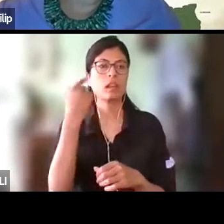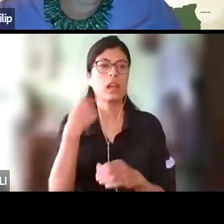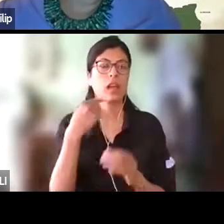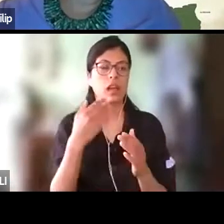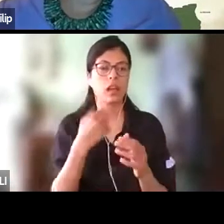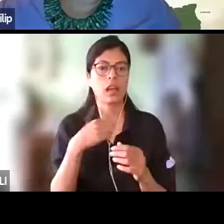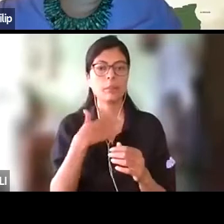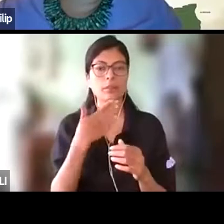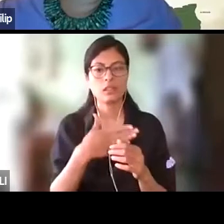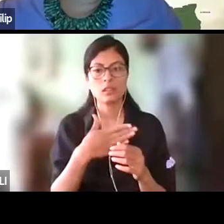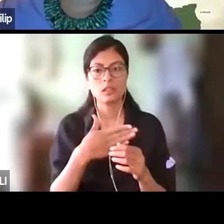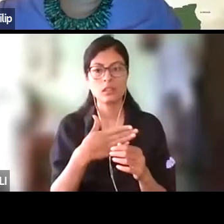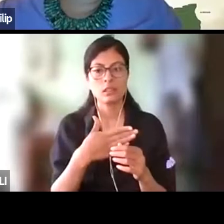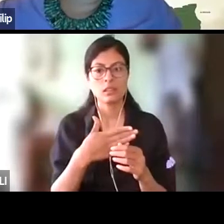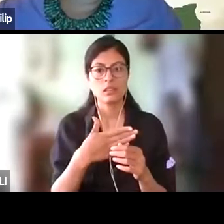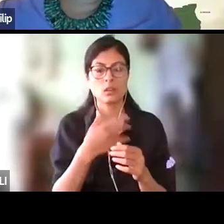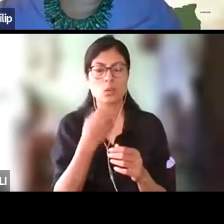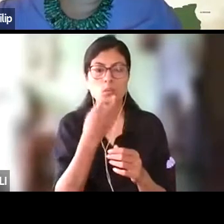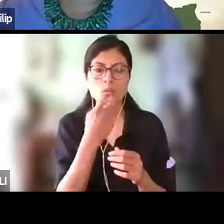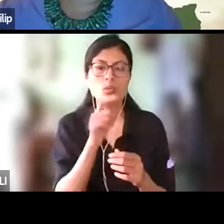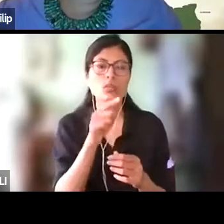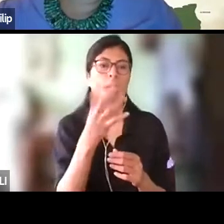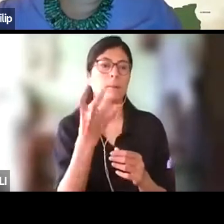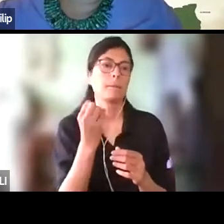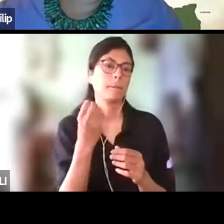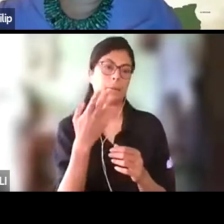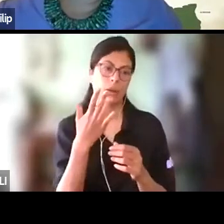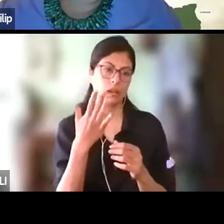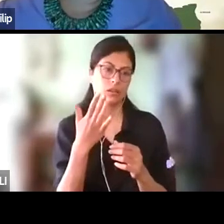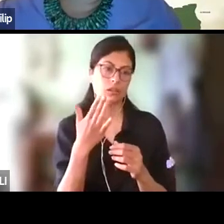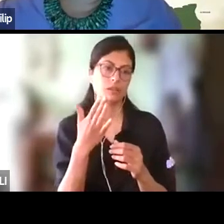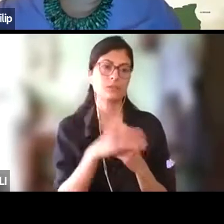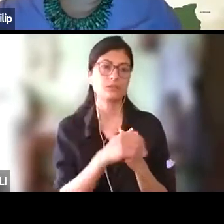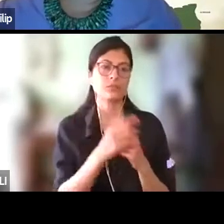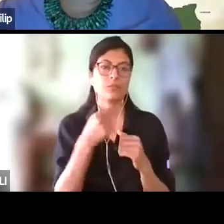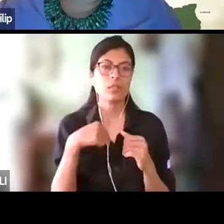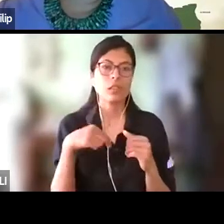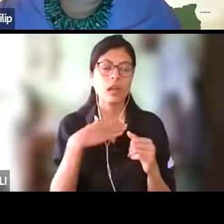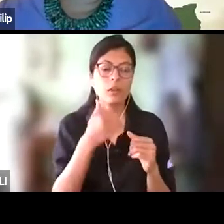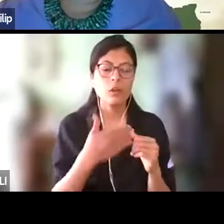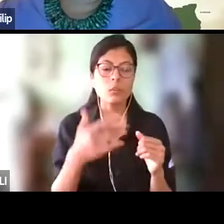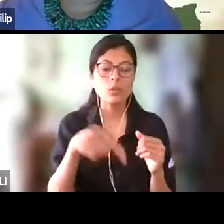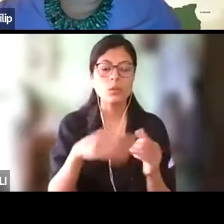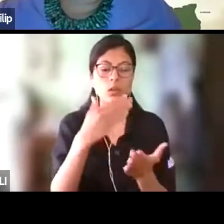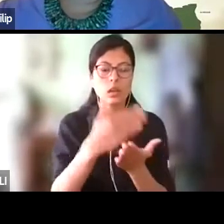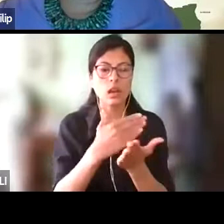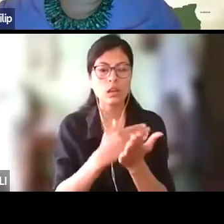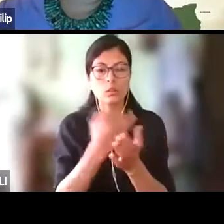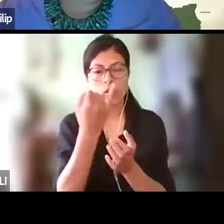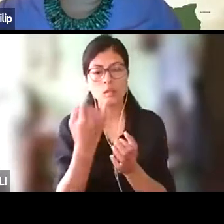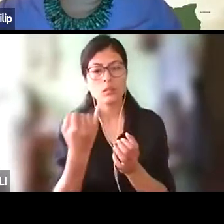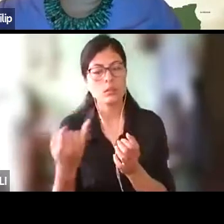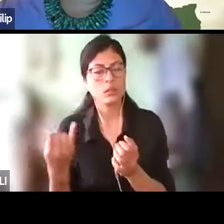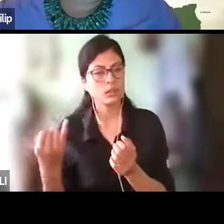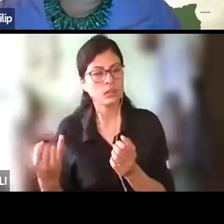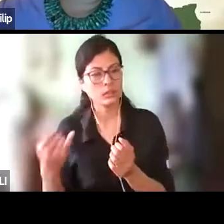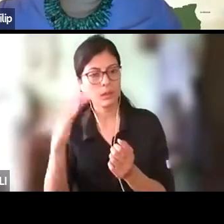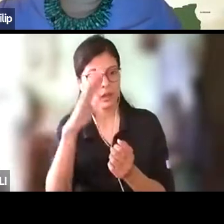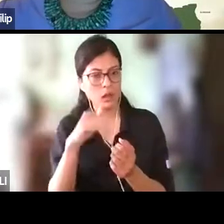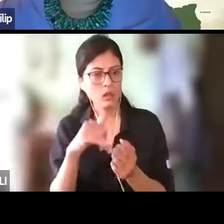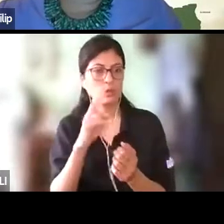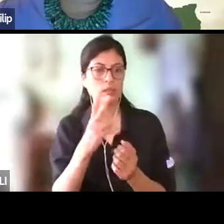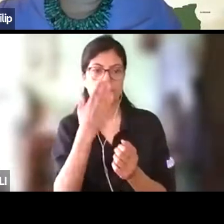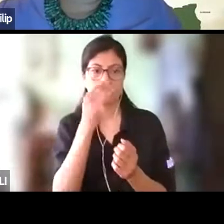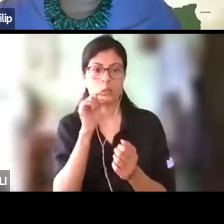seeking just to come to the end, I'd just like to provide you with the opportunity for any final words that you'd like to share based